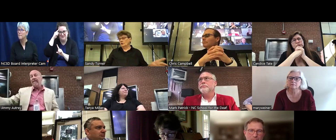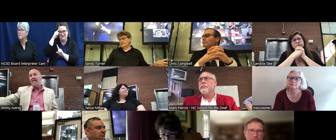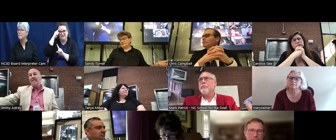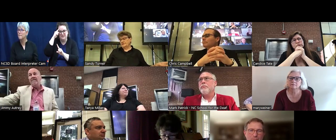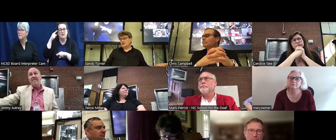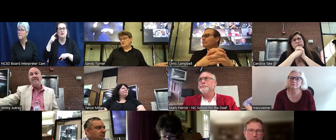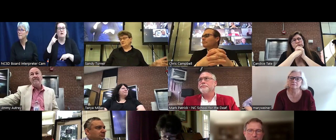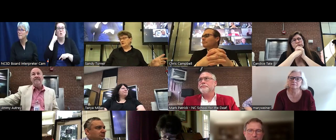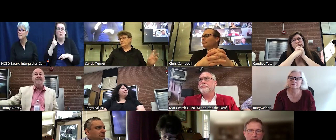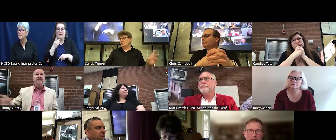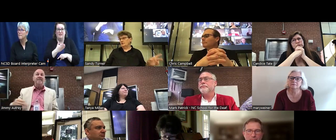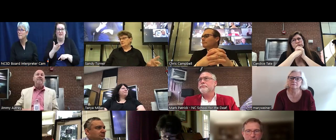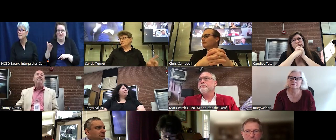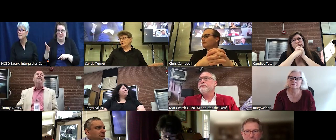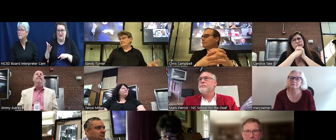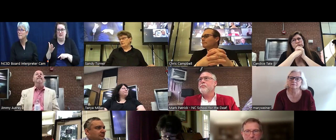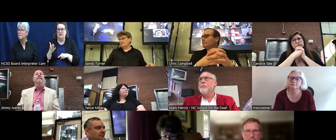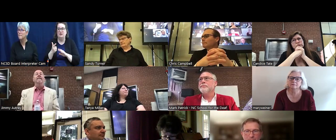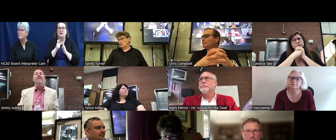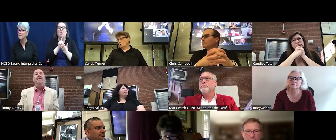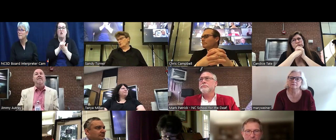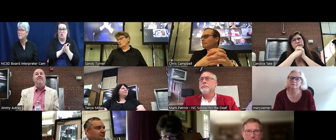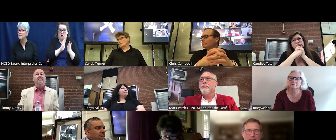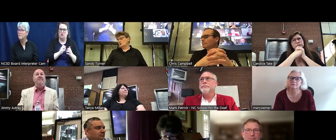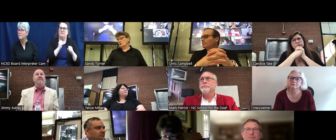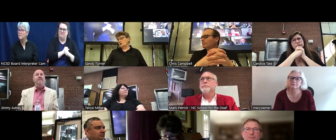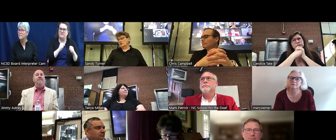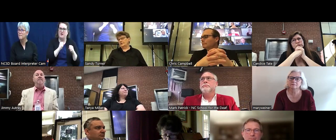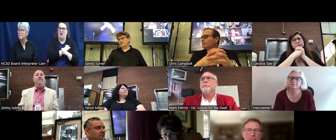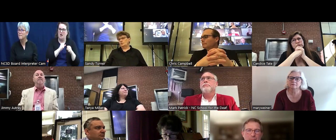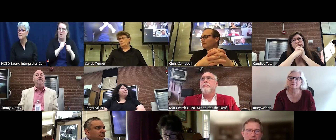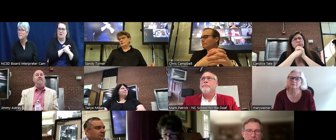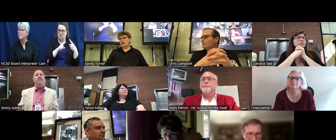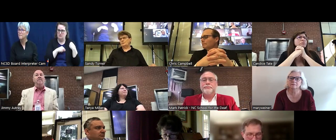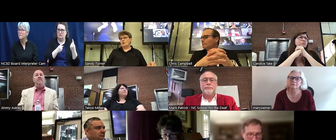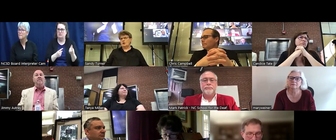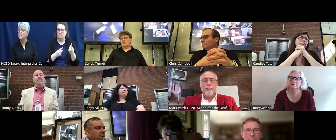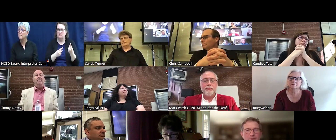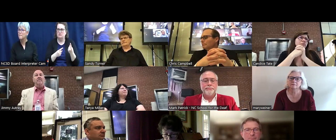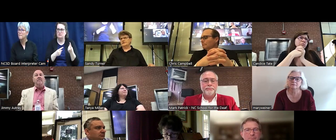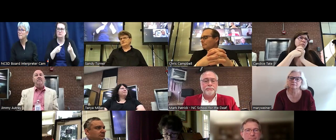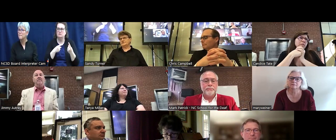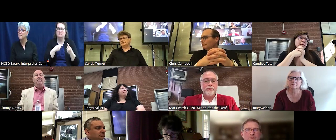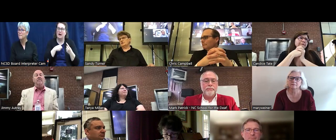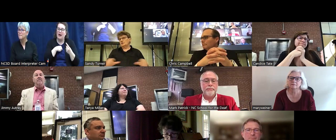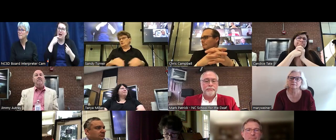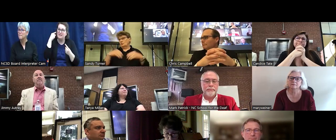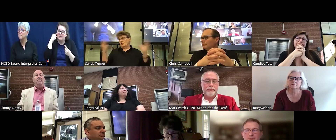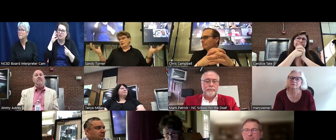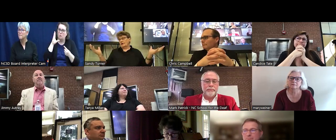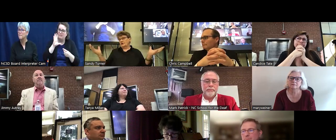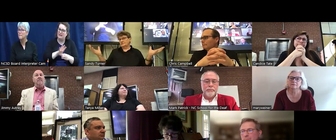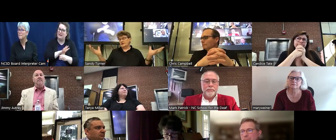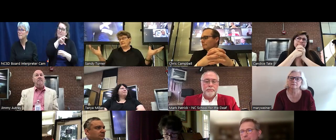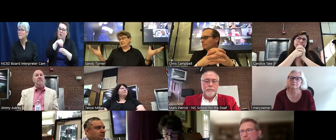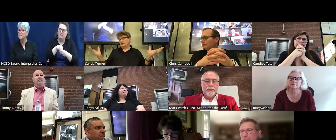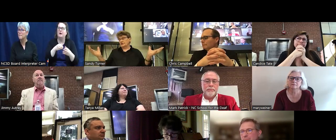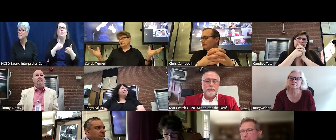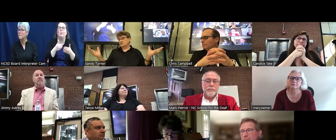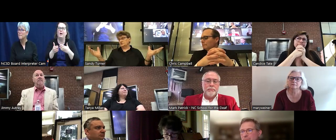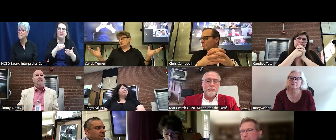one of the things that the lawyers have fought for, and I think will be a part of this, whatever comes out